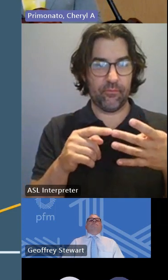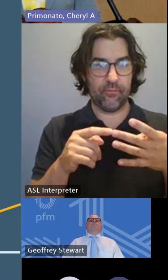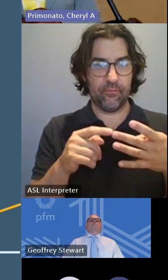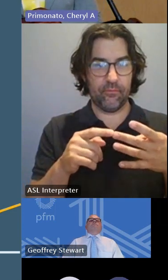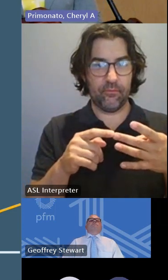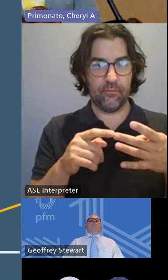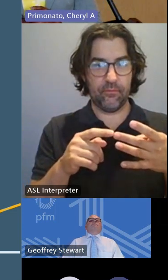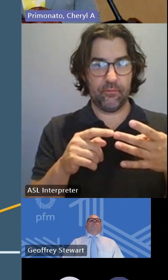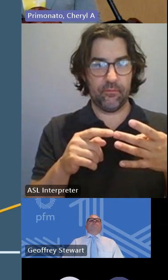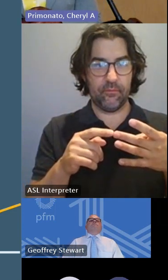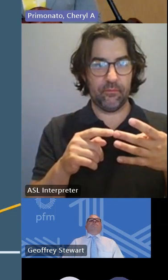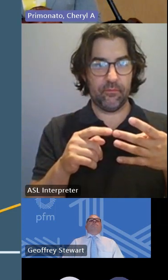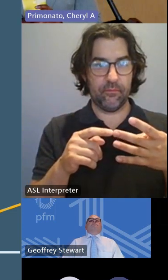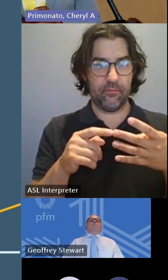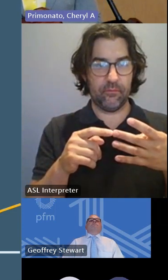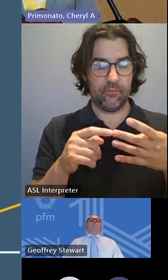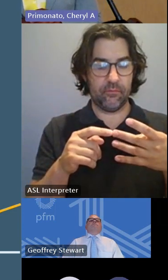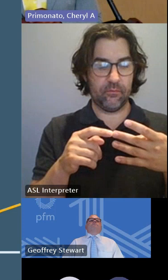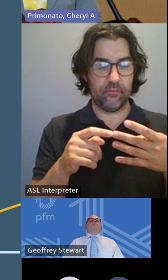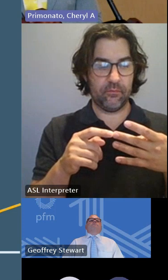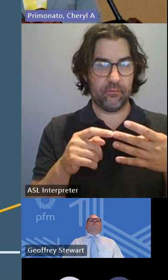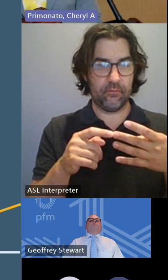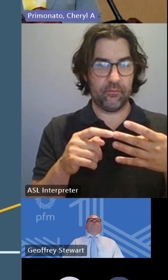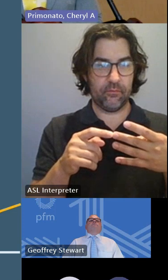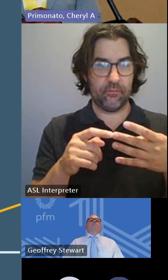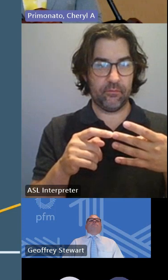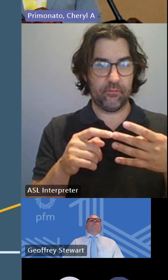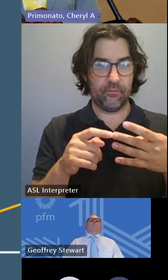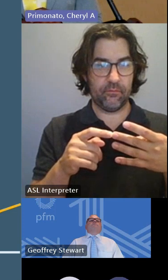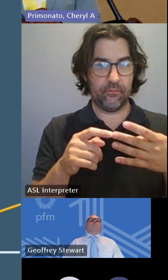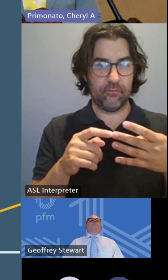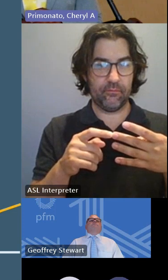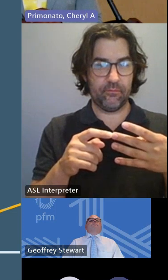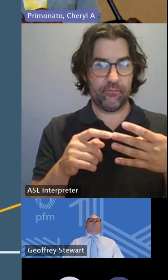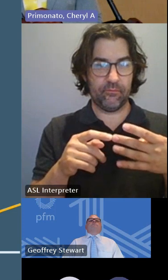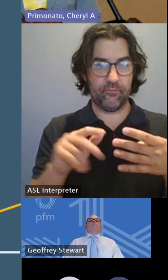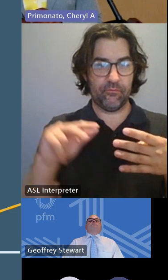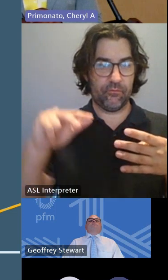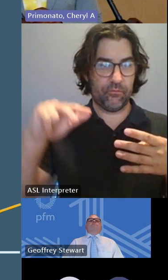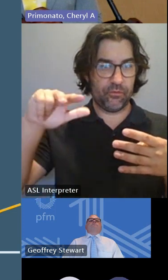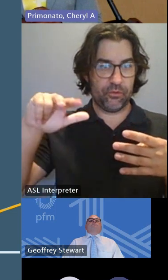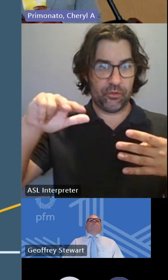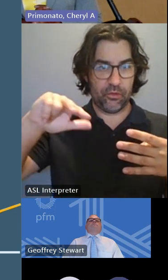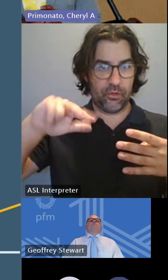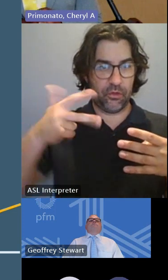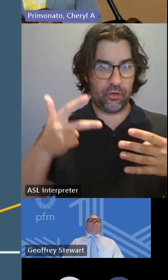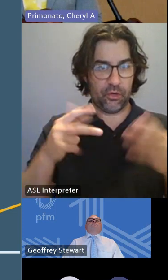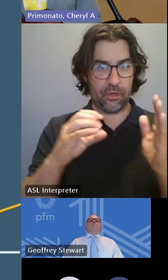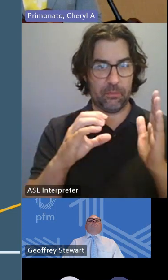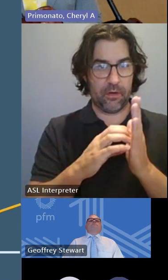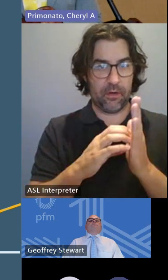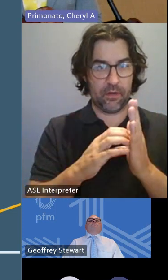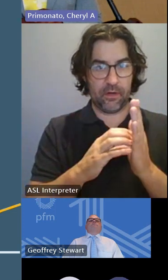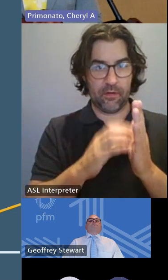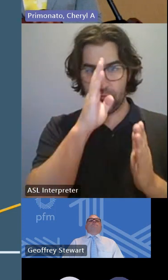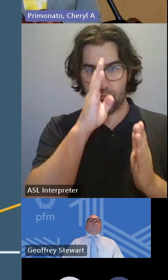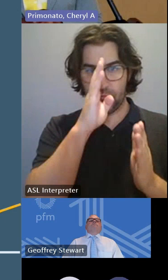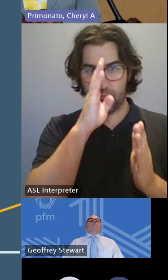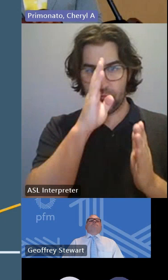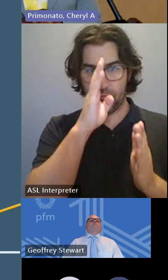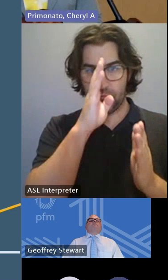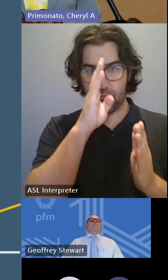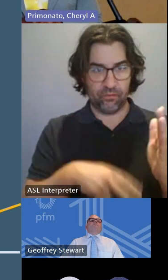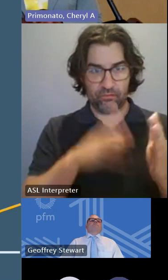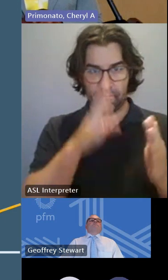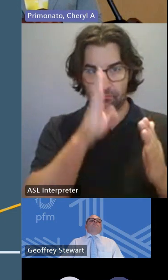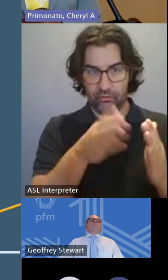by PRT at its sole discretion. And to date, the services have been satisfactory and in compliance with the agreement. PRT has determined